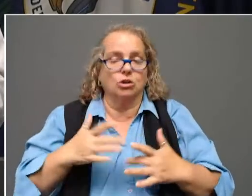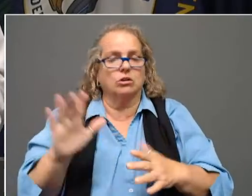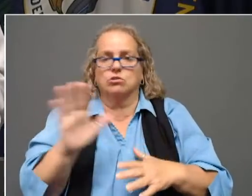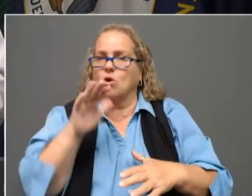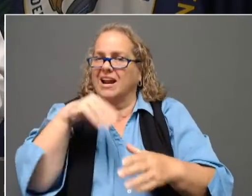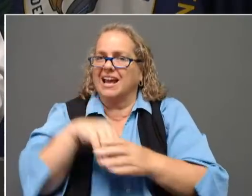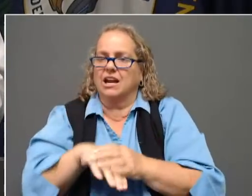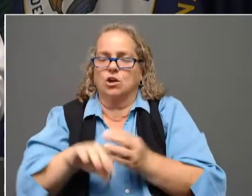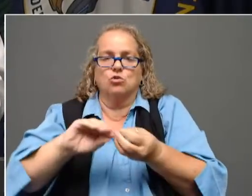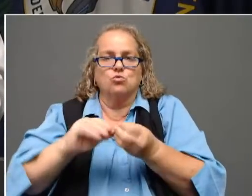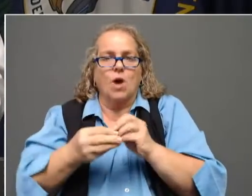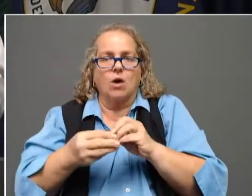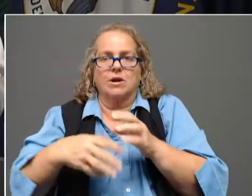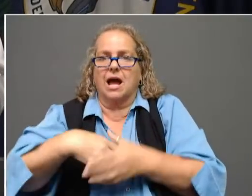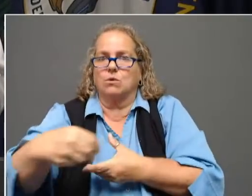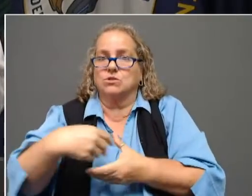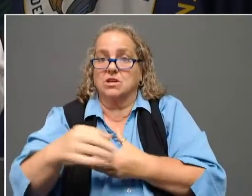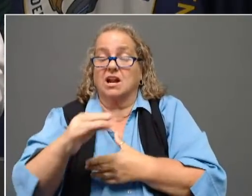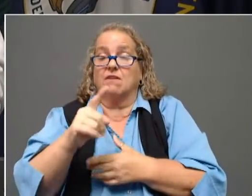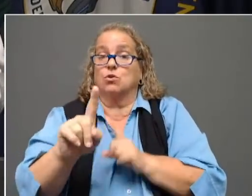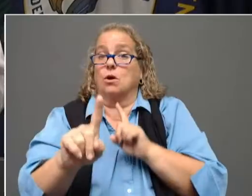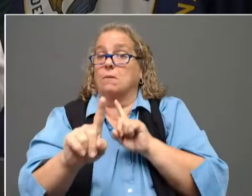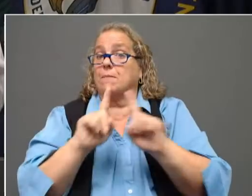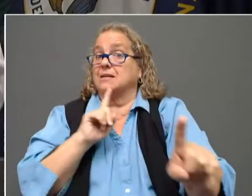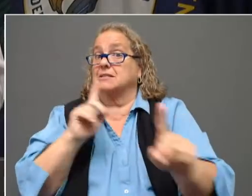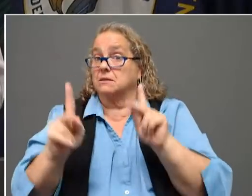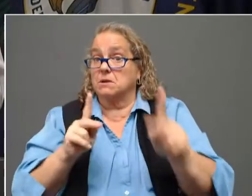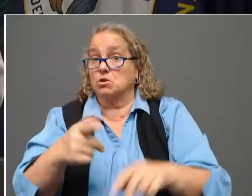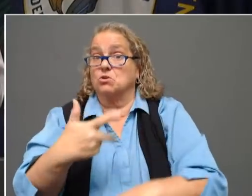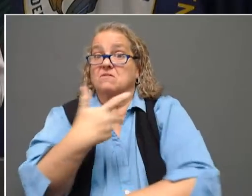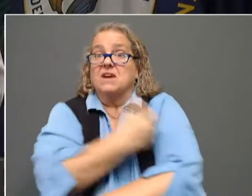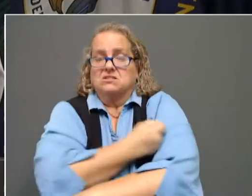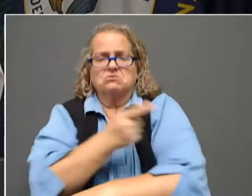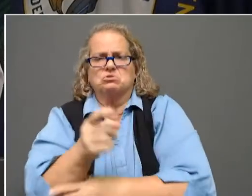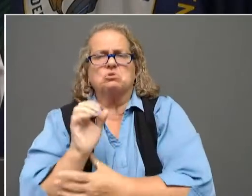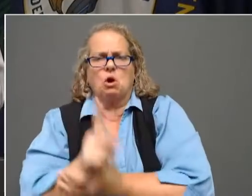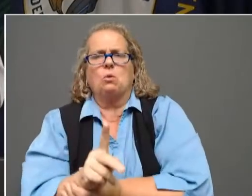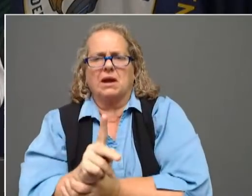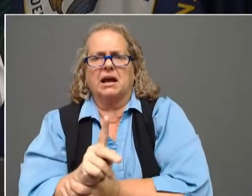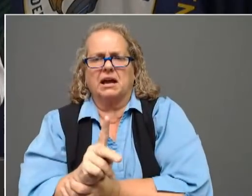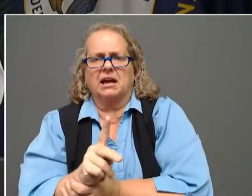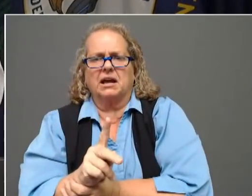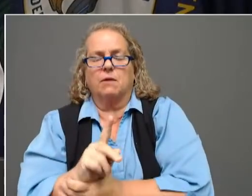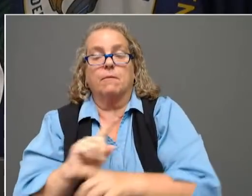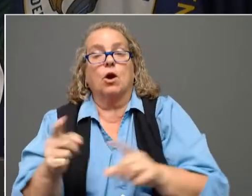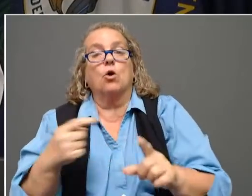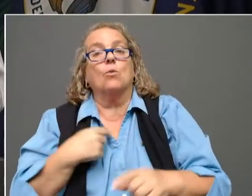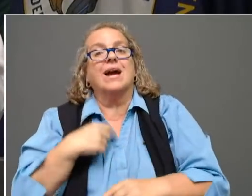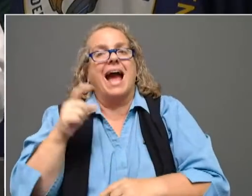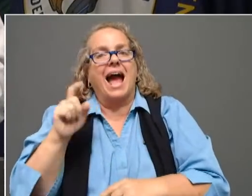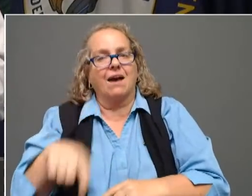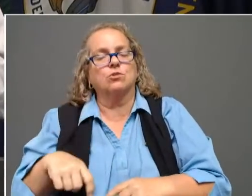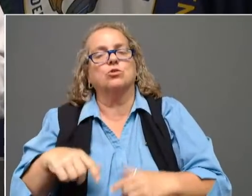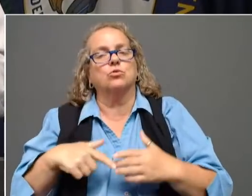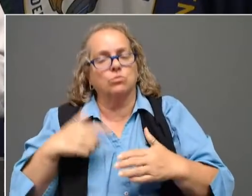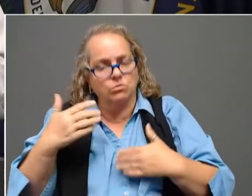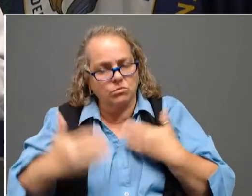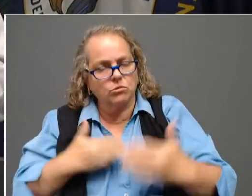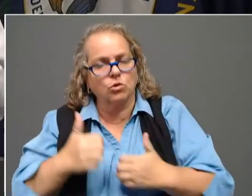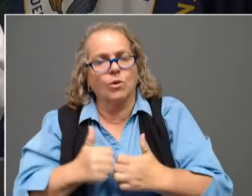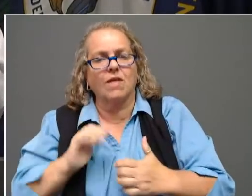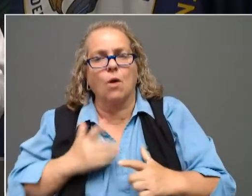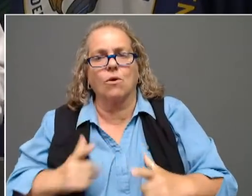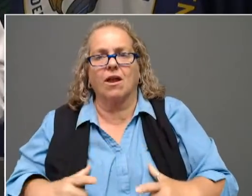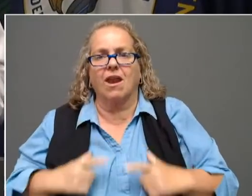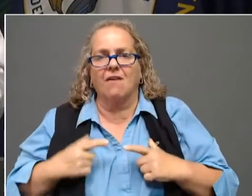outdoors casually passing people and you're vaccinated, you're in good shape. We do have to get on with our lives. We can't be held hostage by